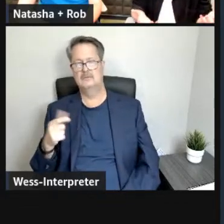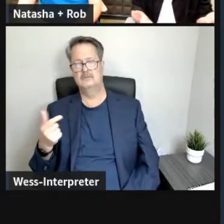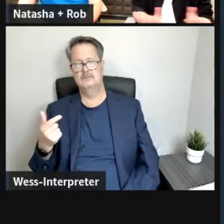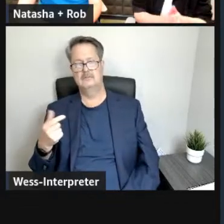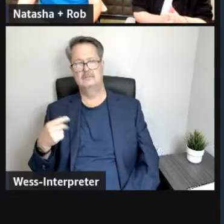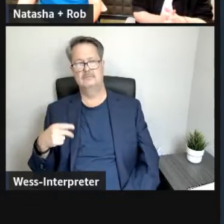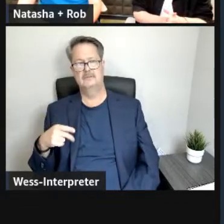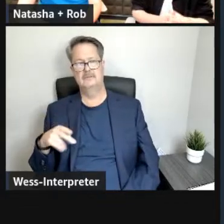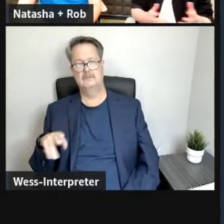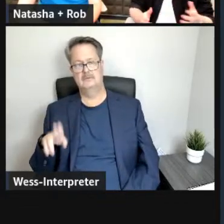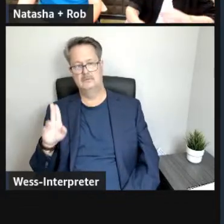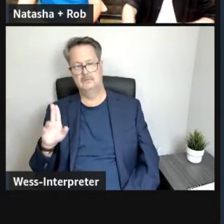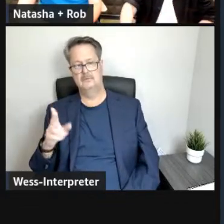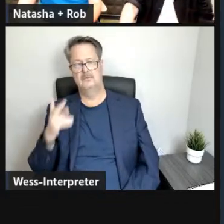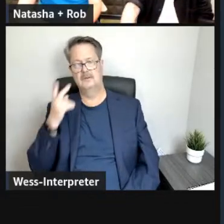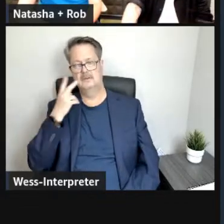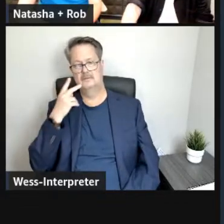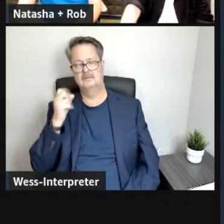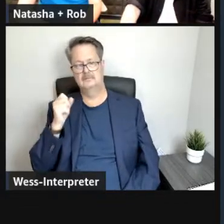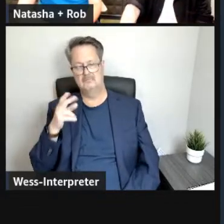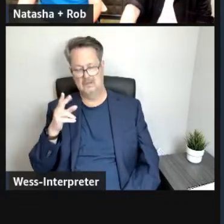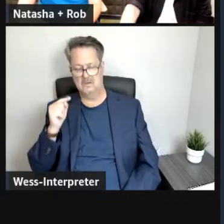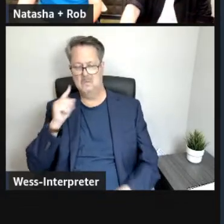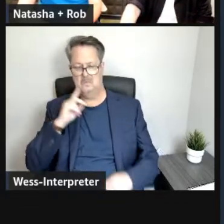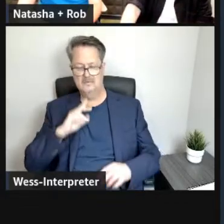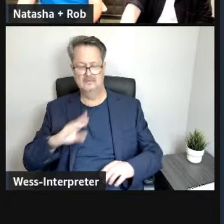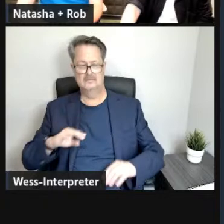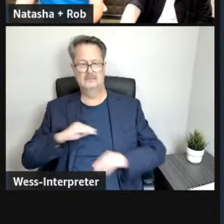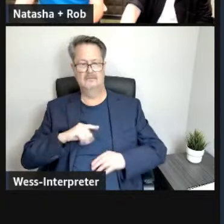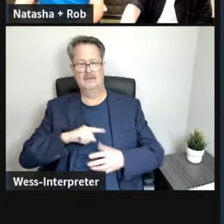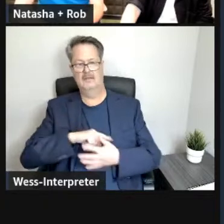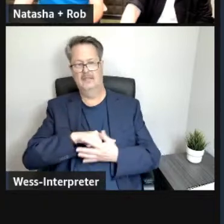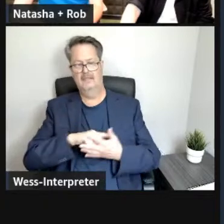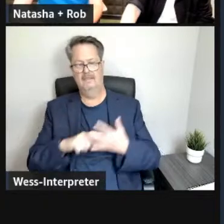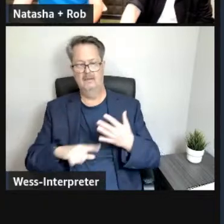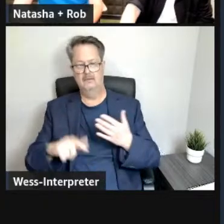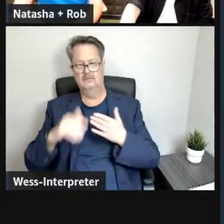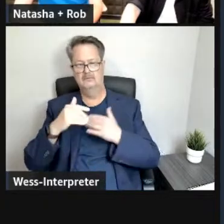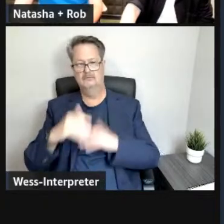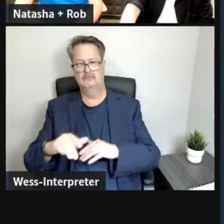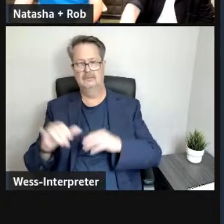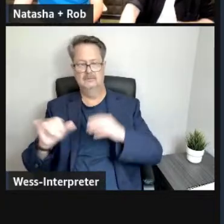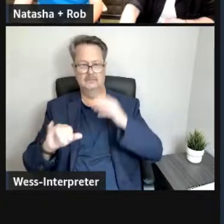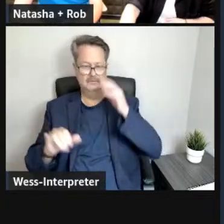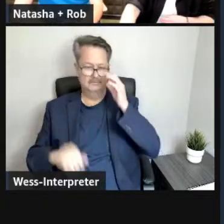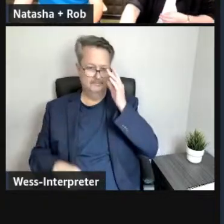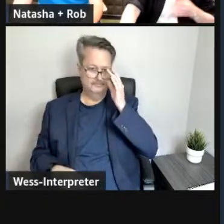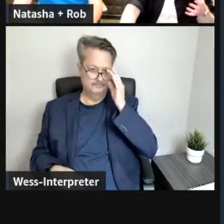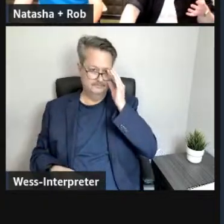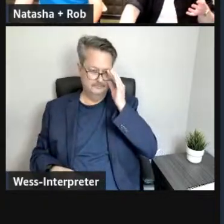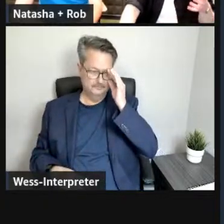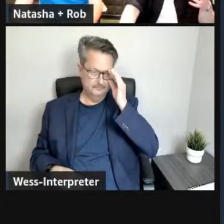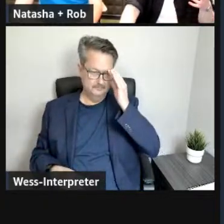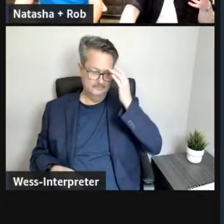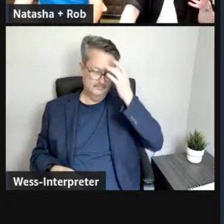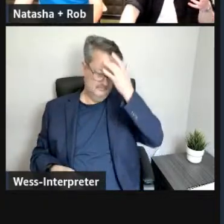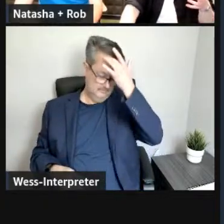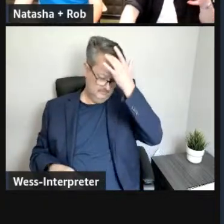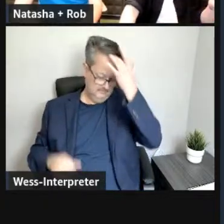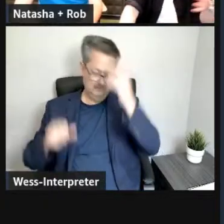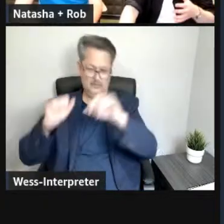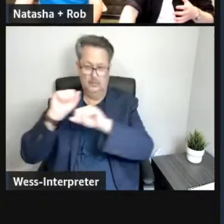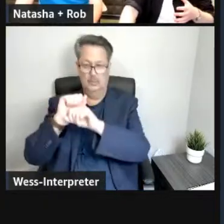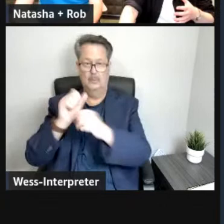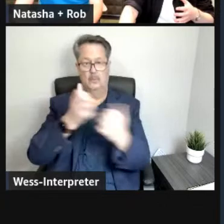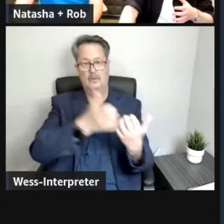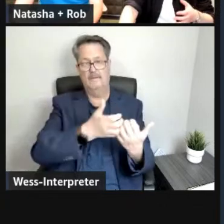spot or on-demand instances. It can satisfy all of those constraints as well. So the workflow when you're using